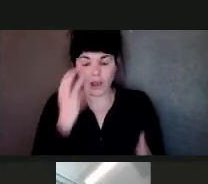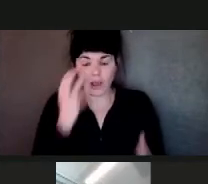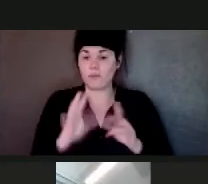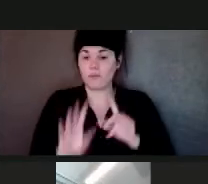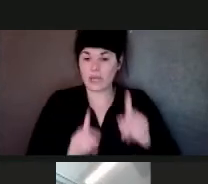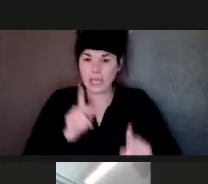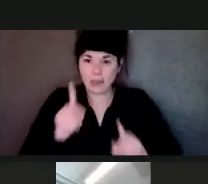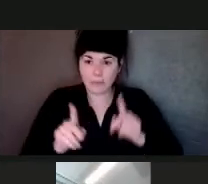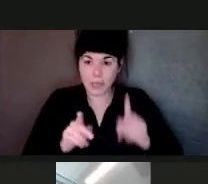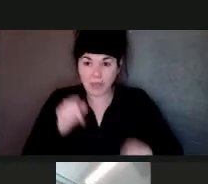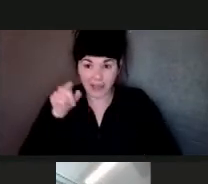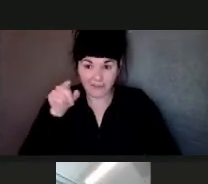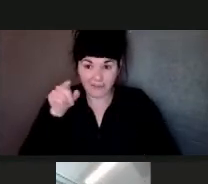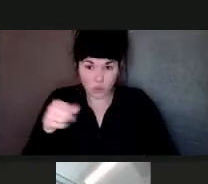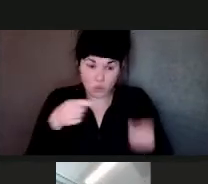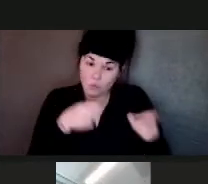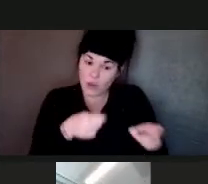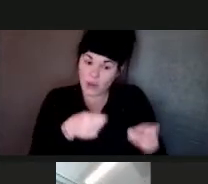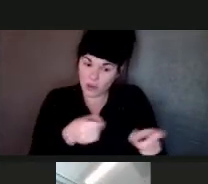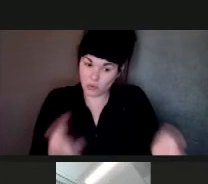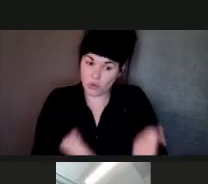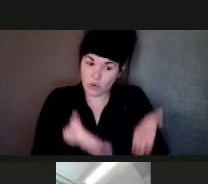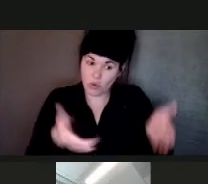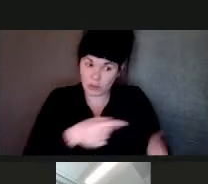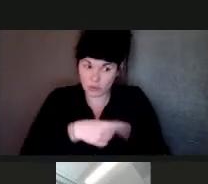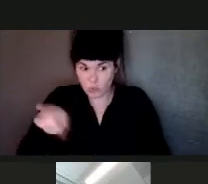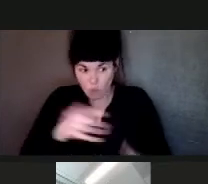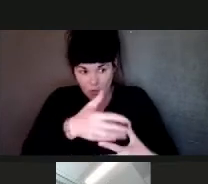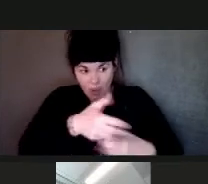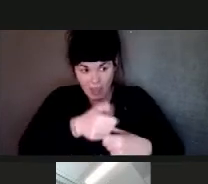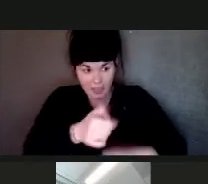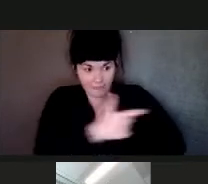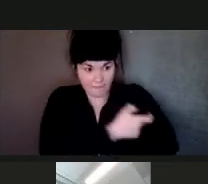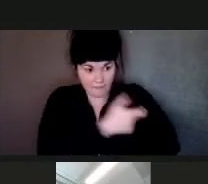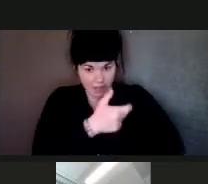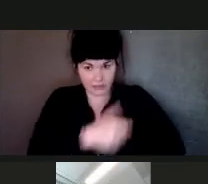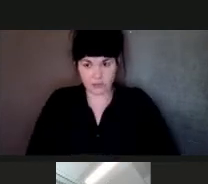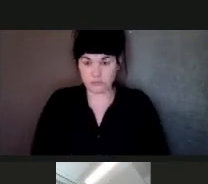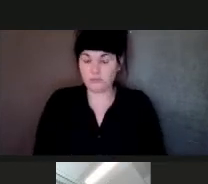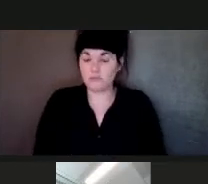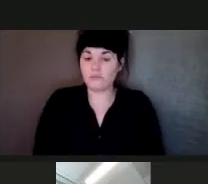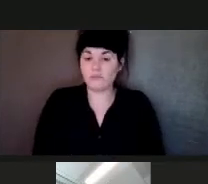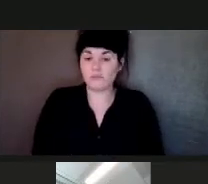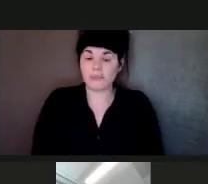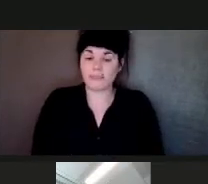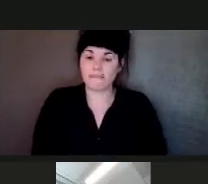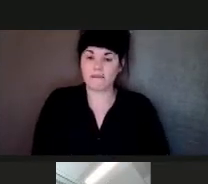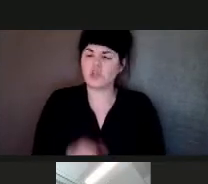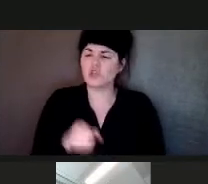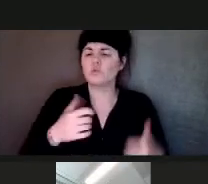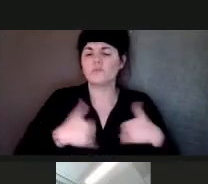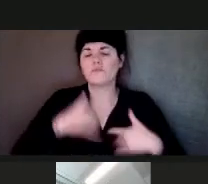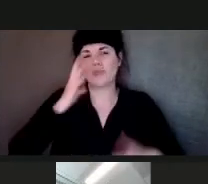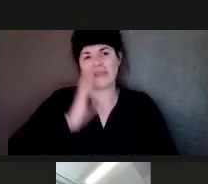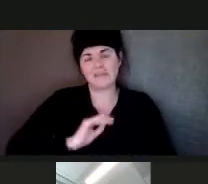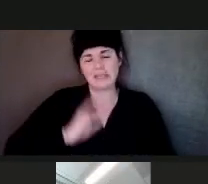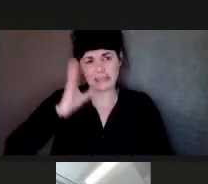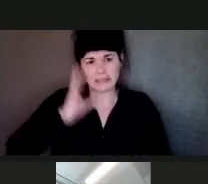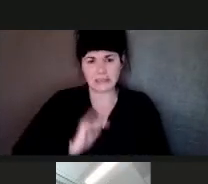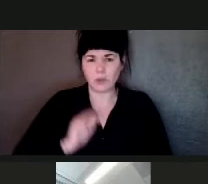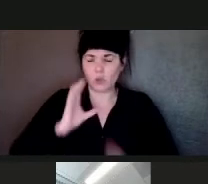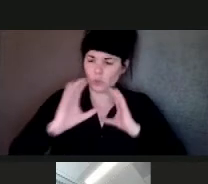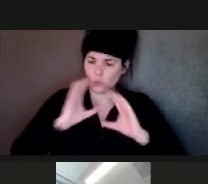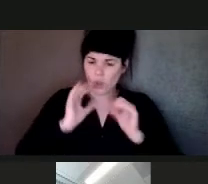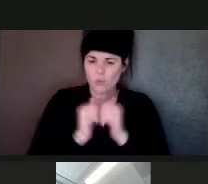to get the COVID-19 vaccine? And have you ever talked or messaged with anyone who is either unsure of or opposed to